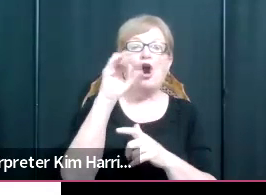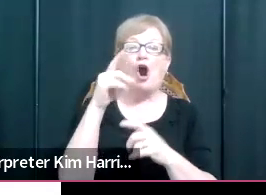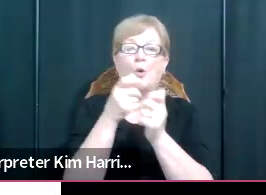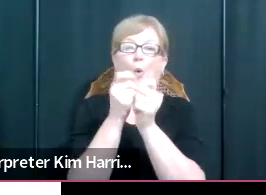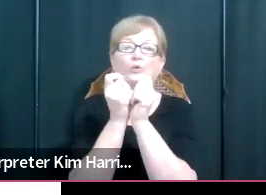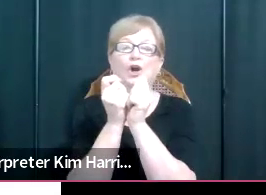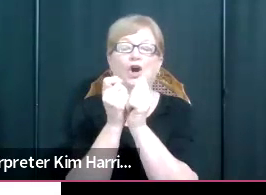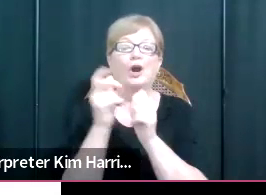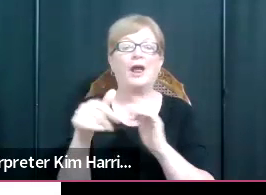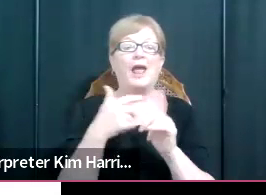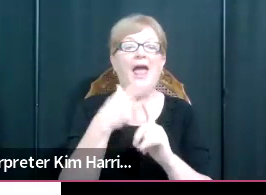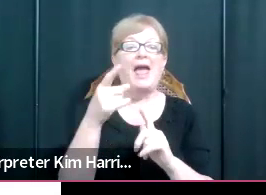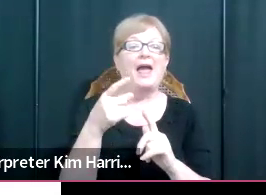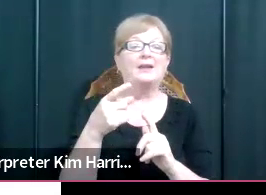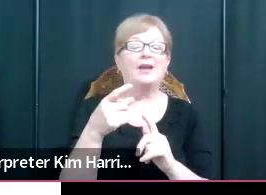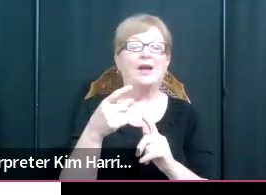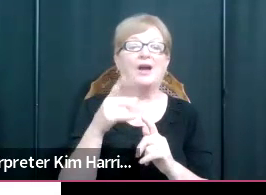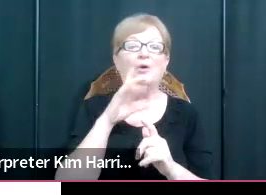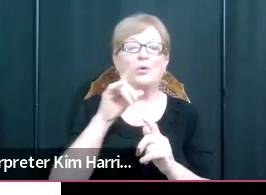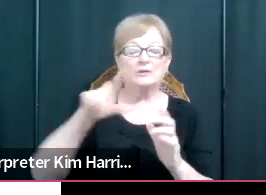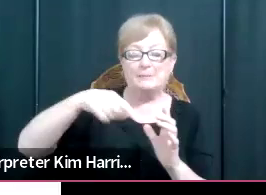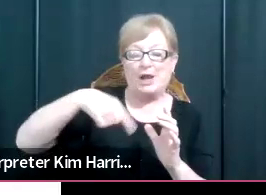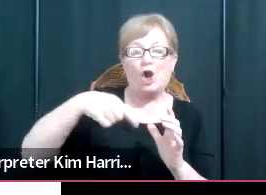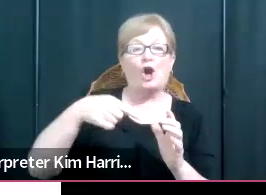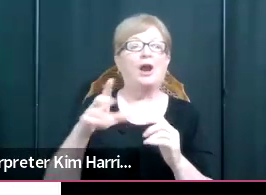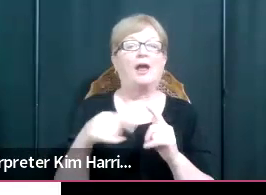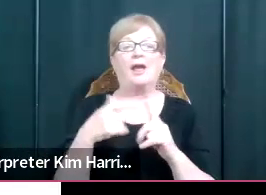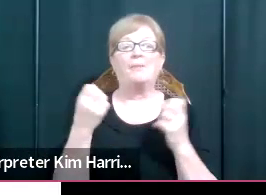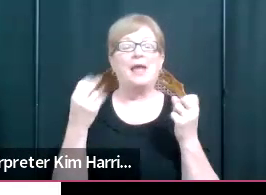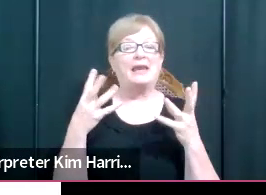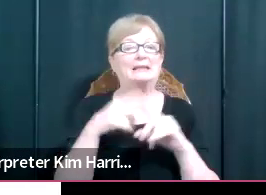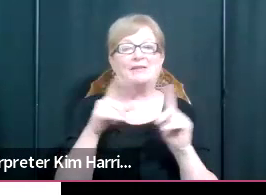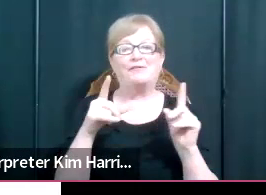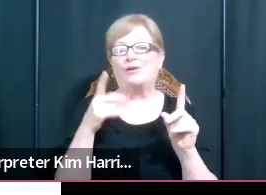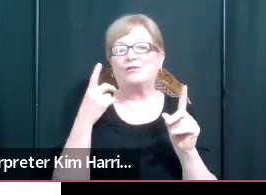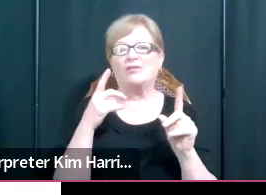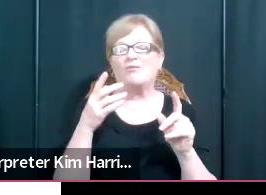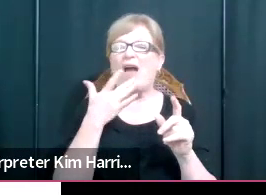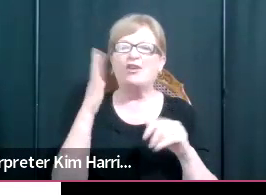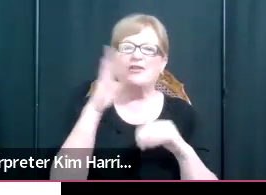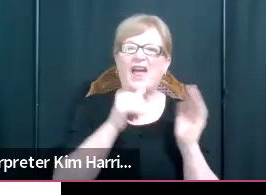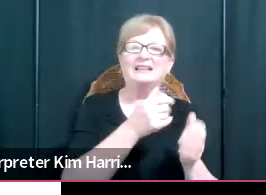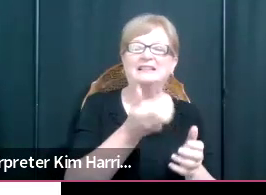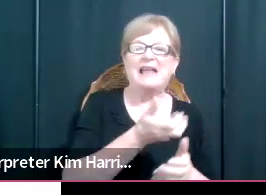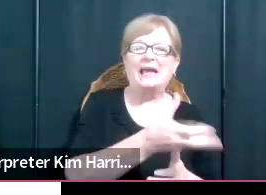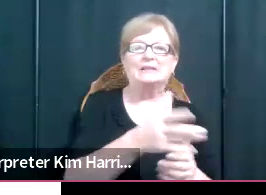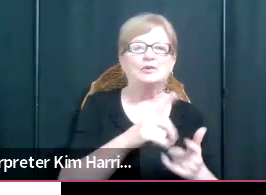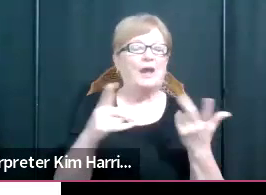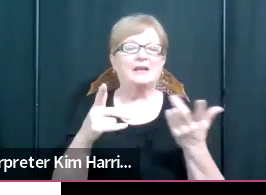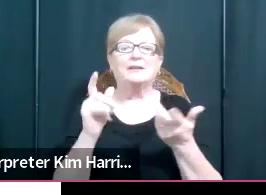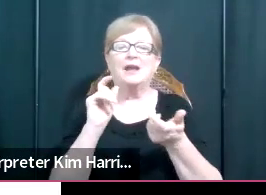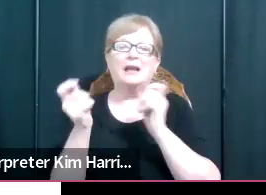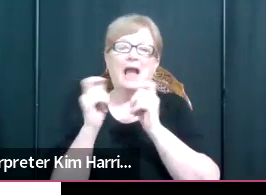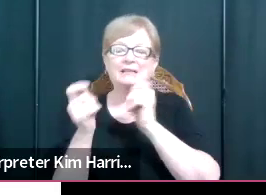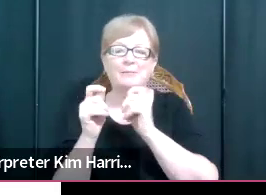alternate spinner, which is a switch adapted alternative to dice, and you can also customize that in other ways.